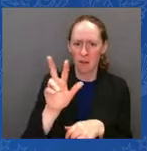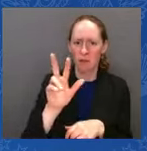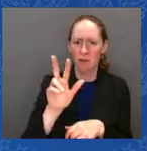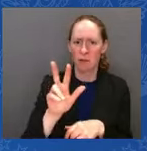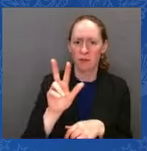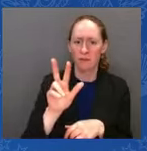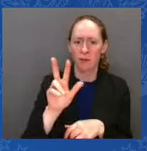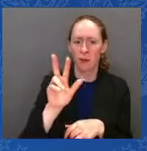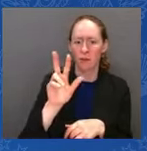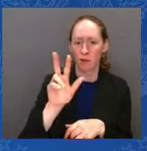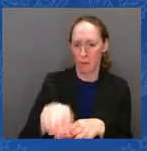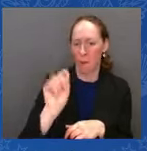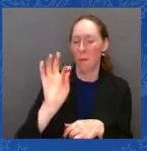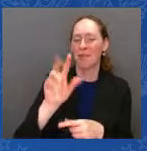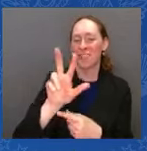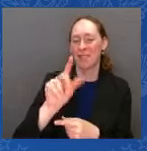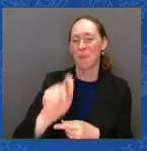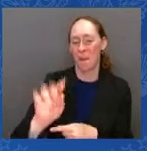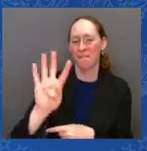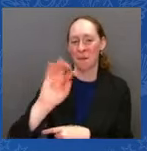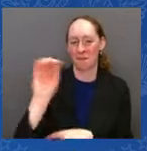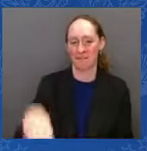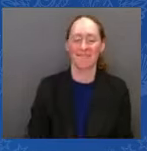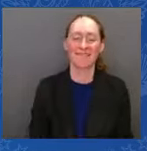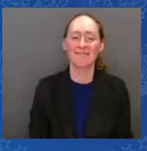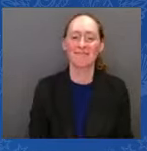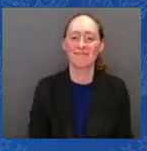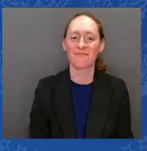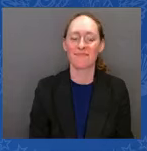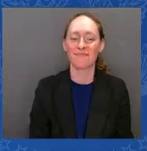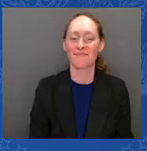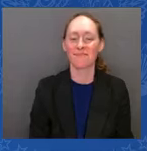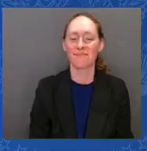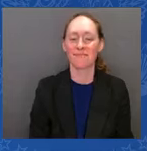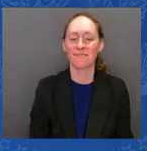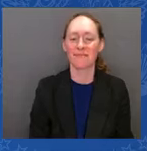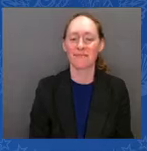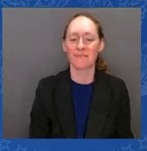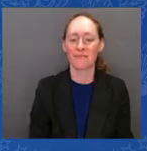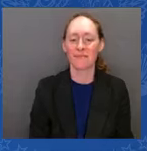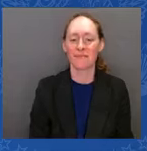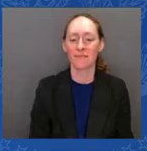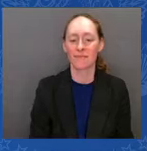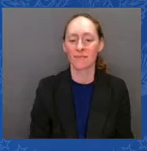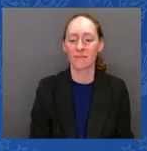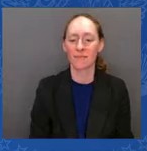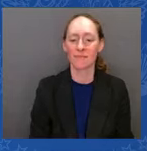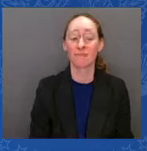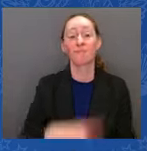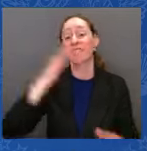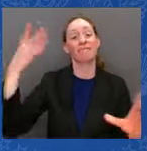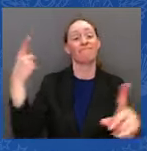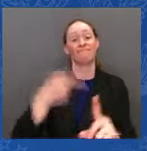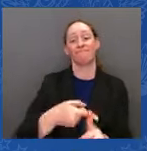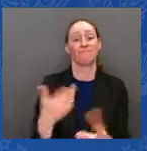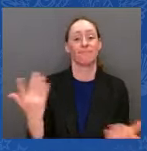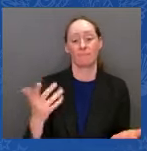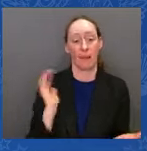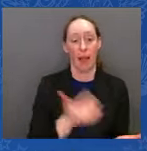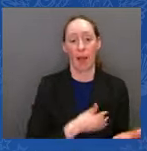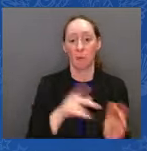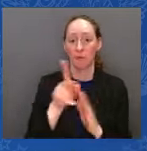unemployment is at one of its lowest levels. Hispanic unemployment across the board. In part, our policies are, and the pace of our annual inflation